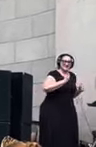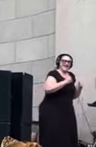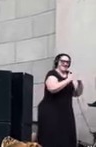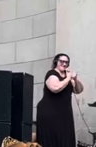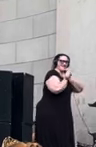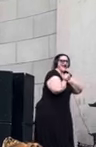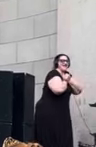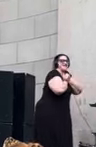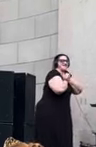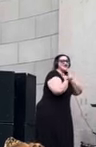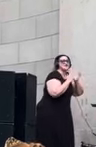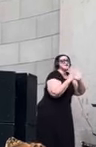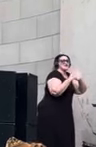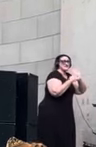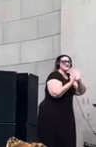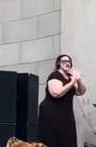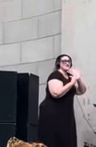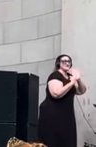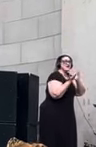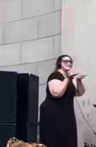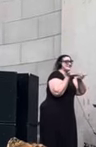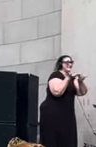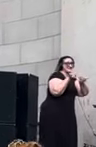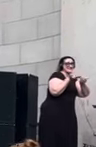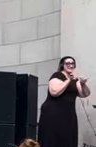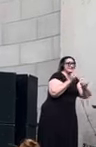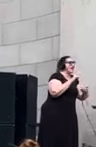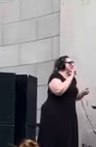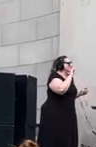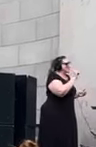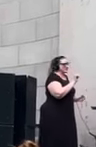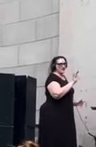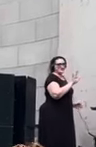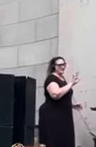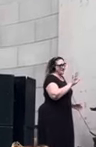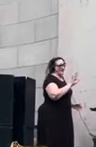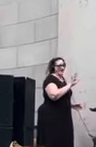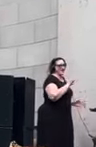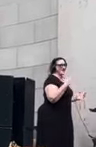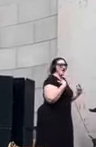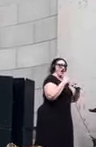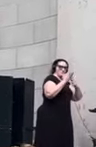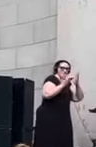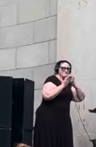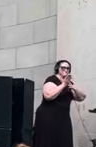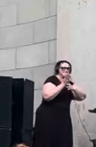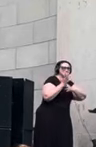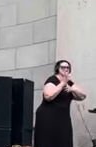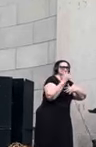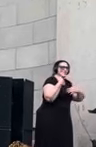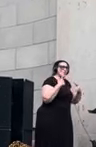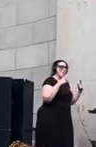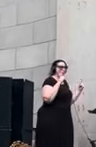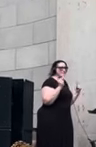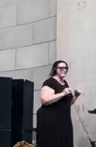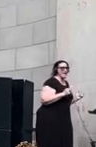Self-love, sometimes it's easy, sometimes it ain't. I work through the pain, yeah.